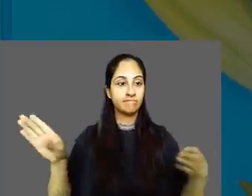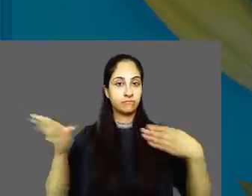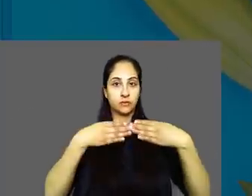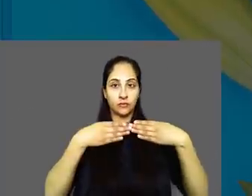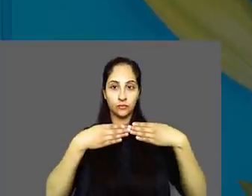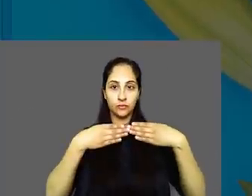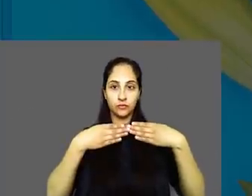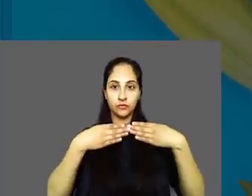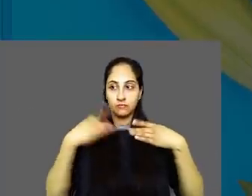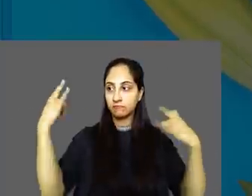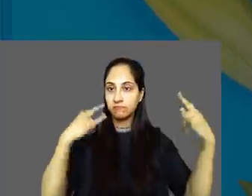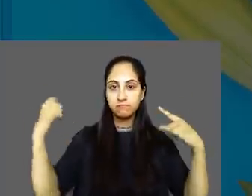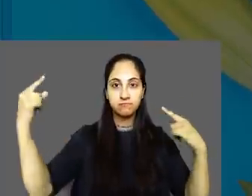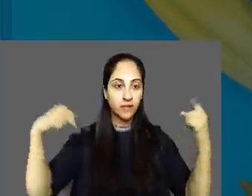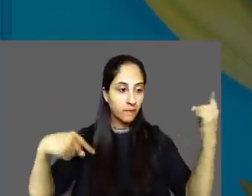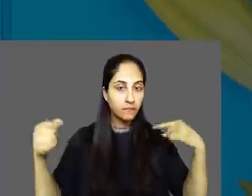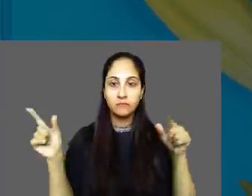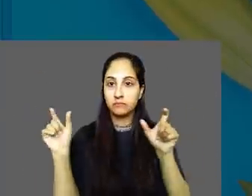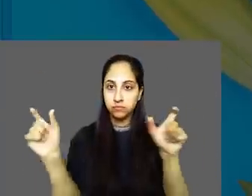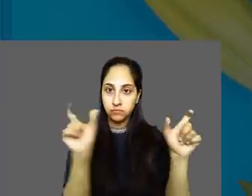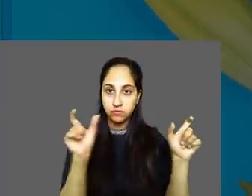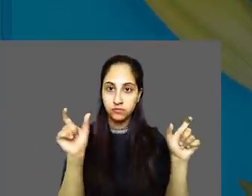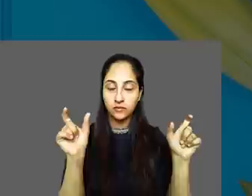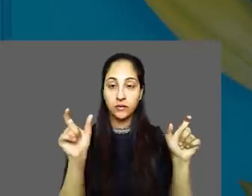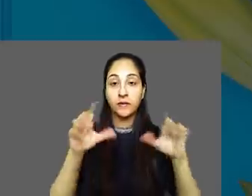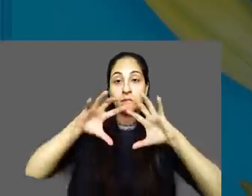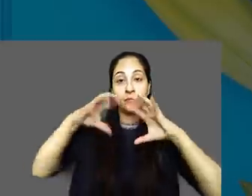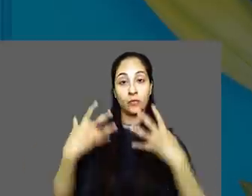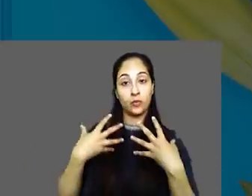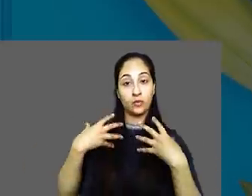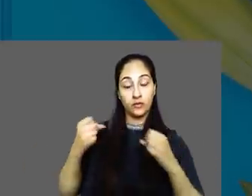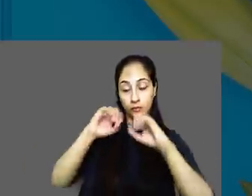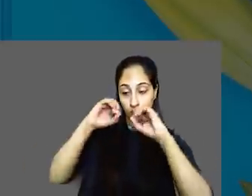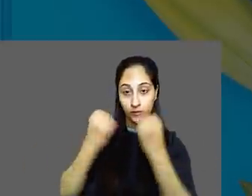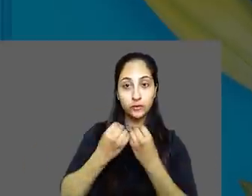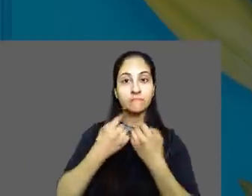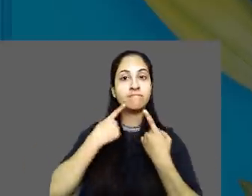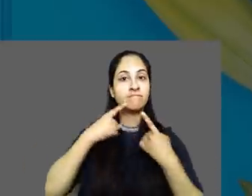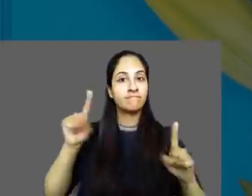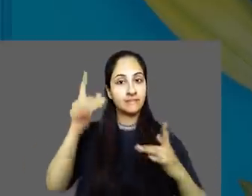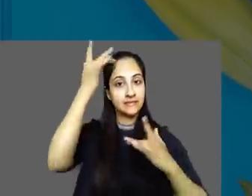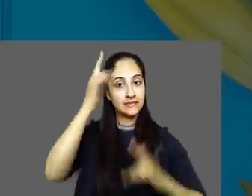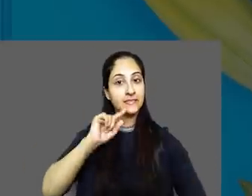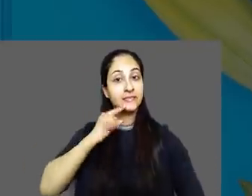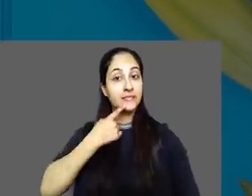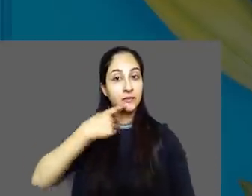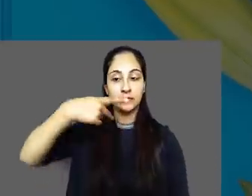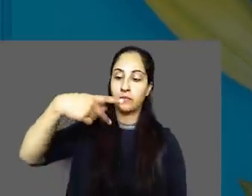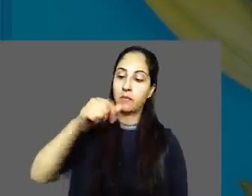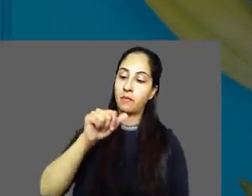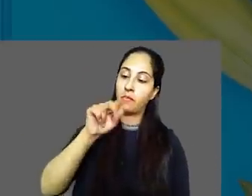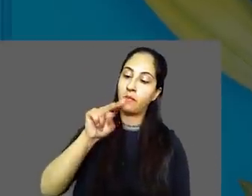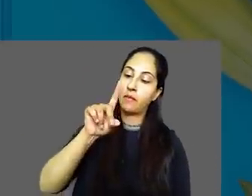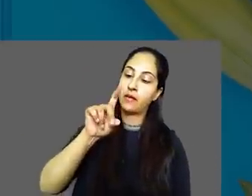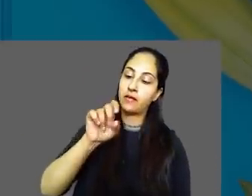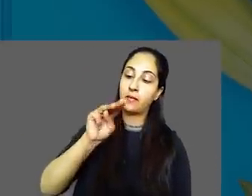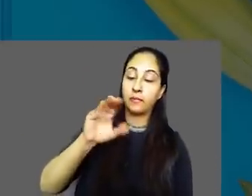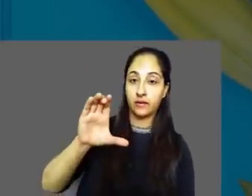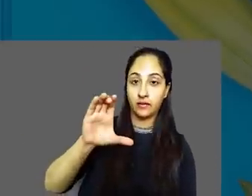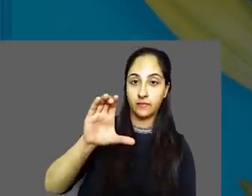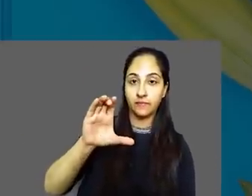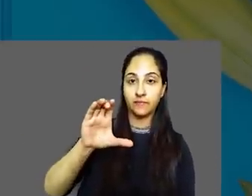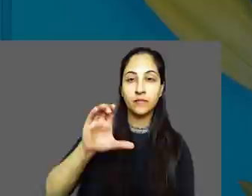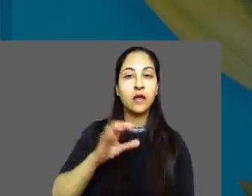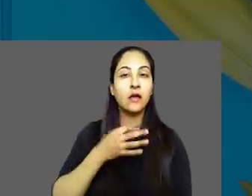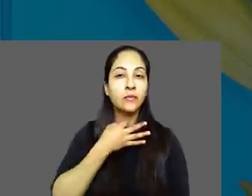that we were closing our borders. We as an international community, had just called this a pandemic. As the leader of our Jamaat here in Canada, what was the